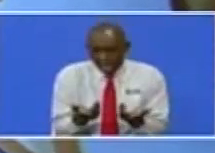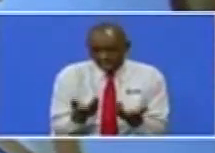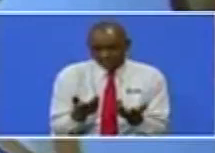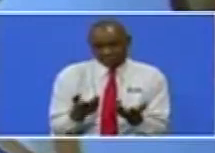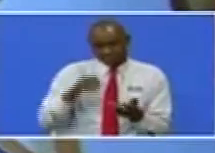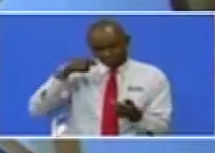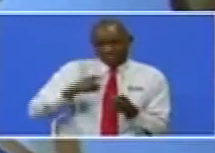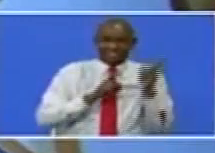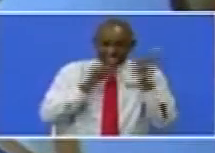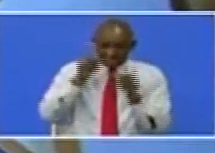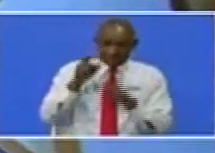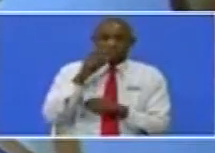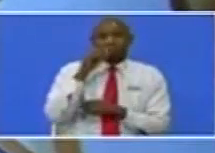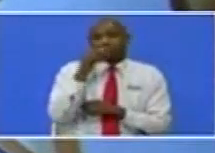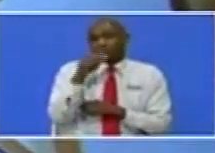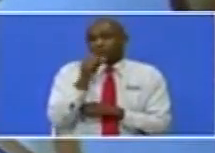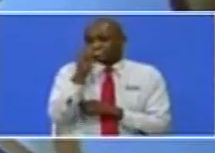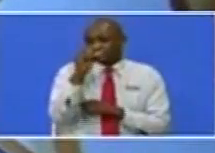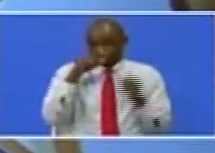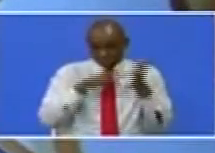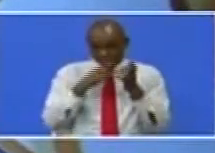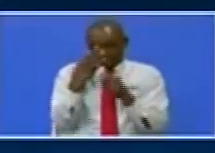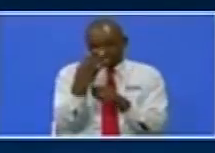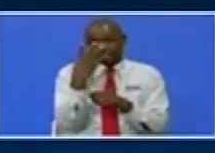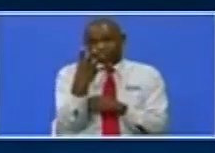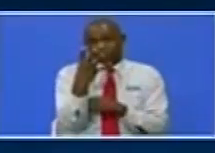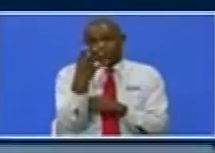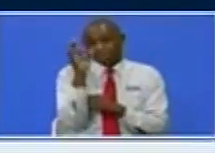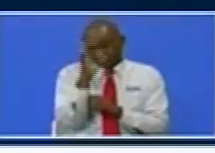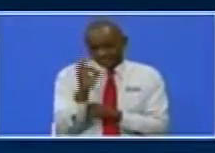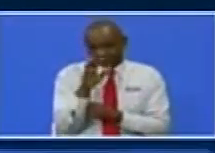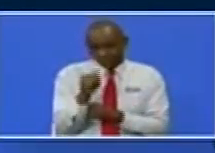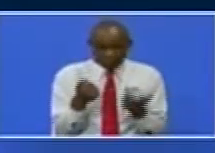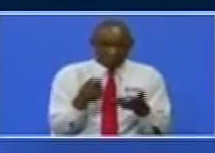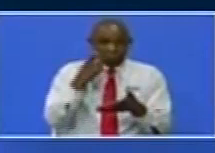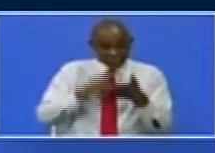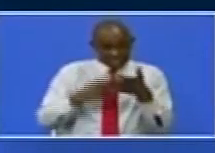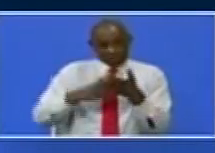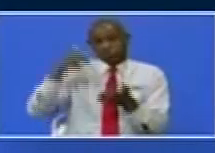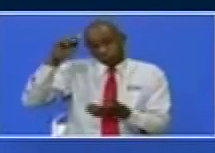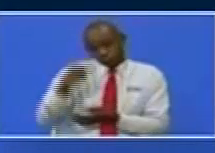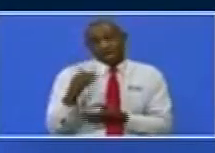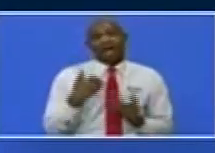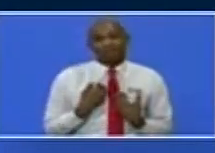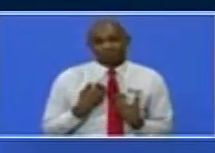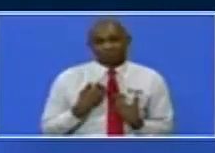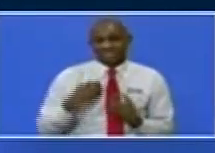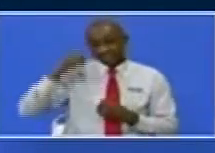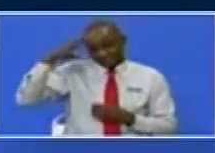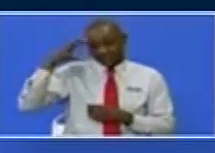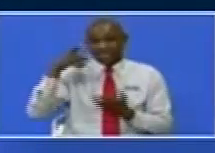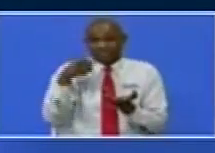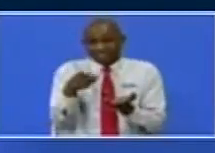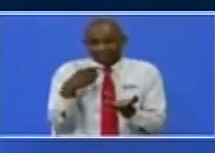decrease in the transport index by 0.34%, brought about by reduced costs of petrol and diesel. The cost of electricity